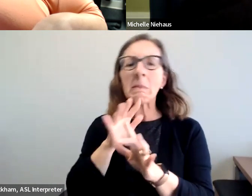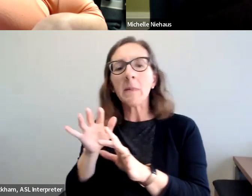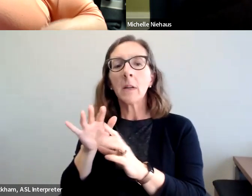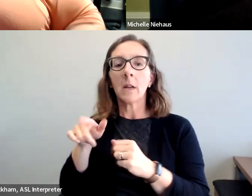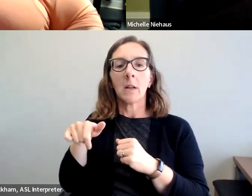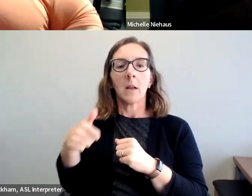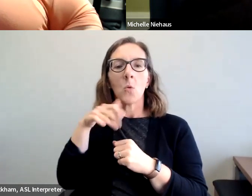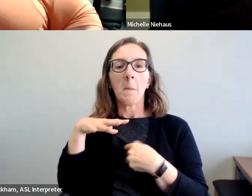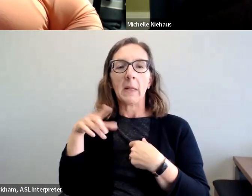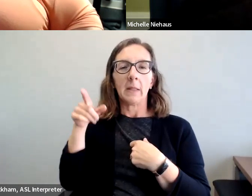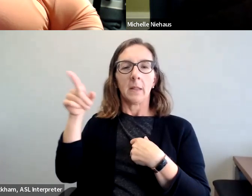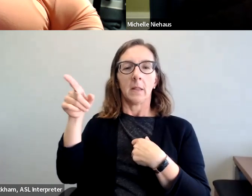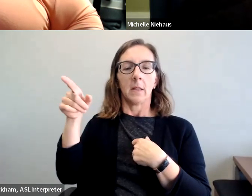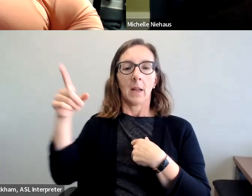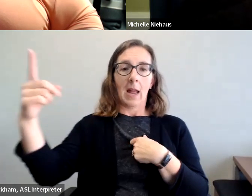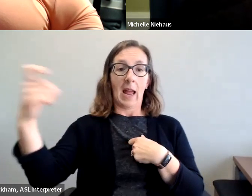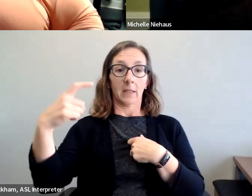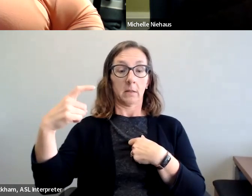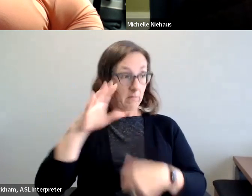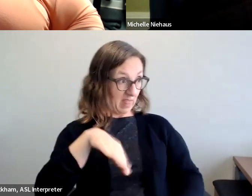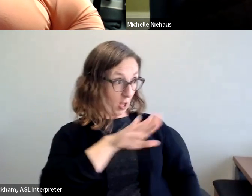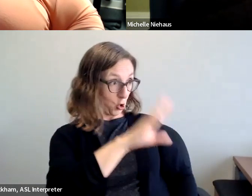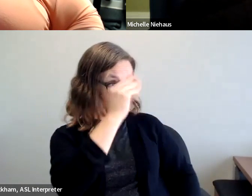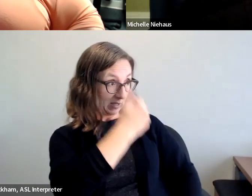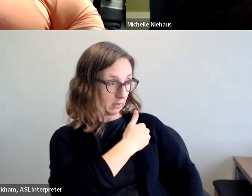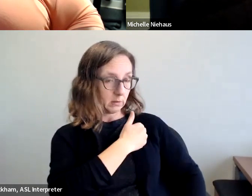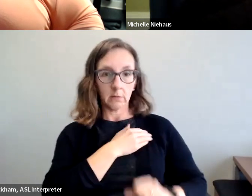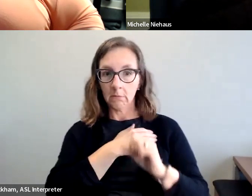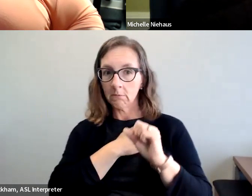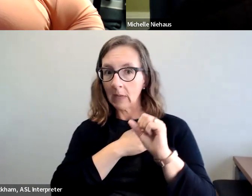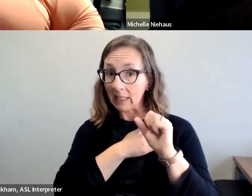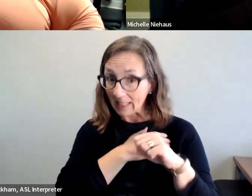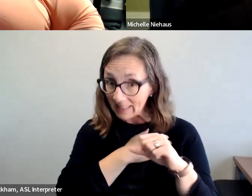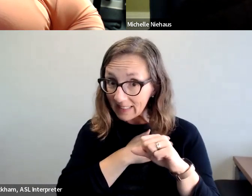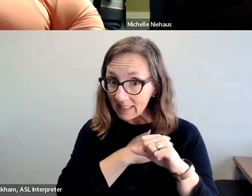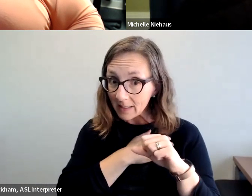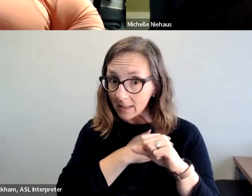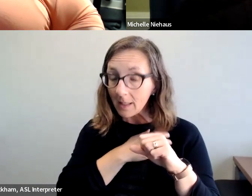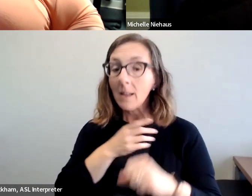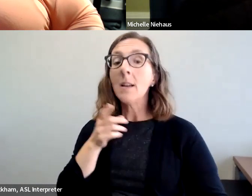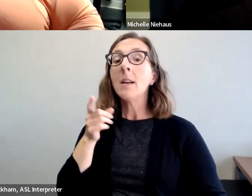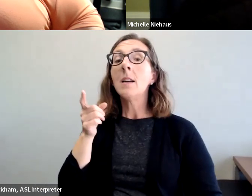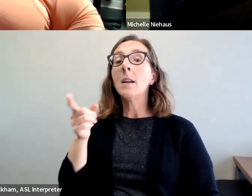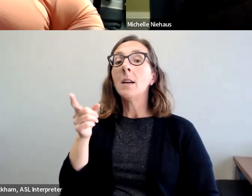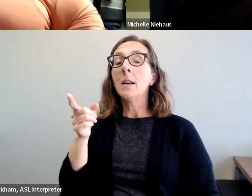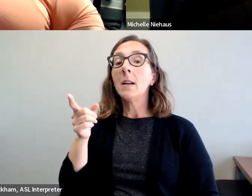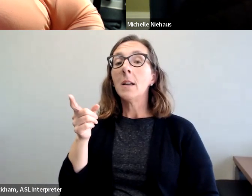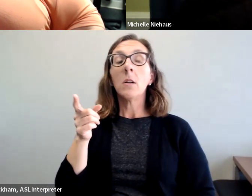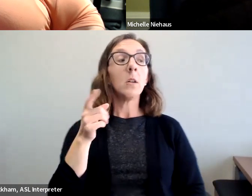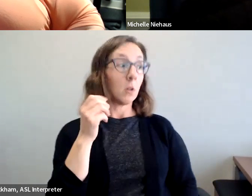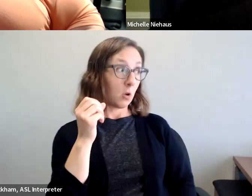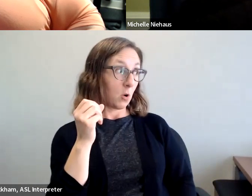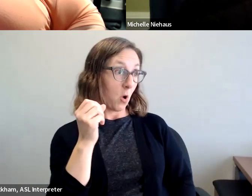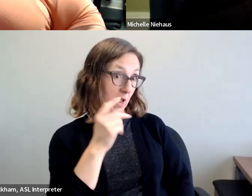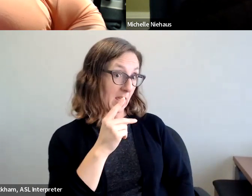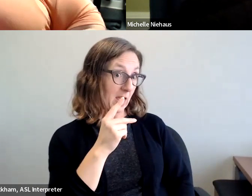the way asked if that was my son. And I said, yes. And she said, okay.